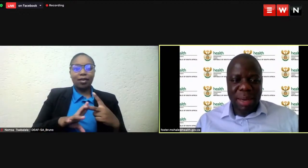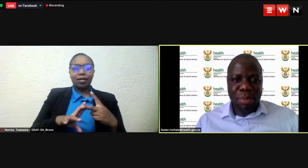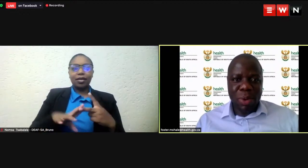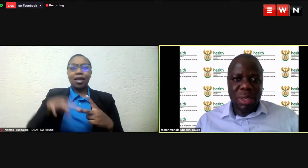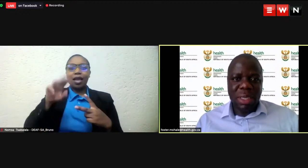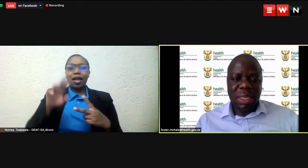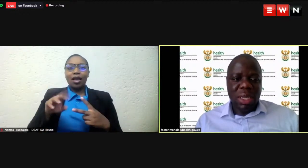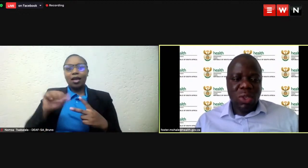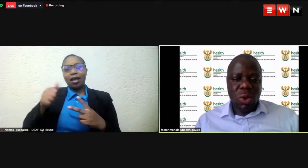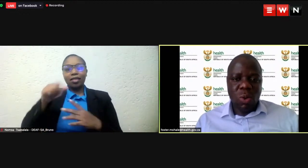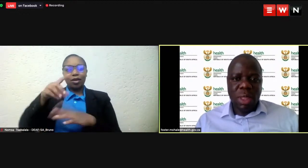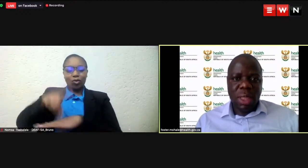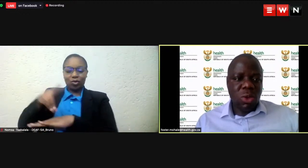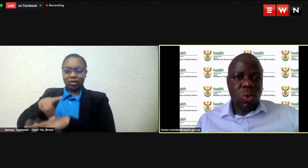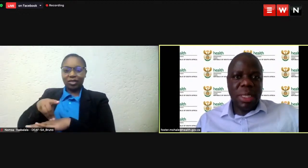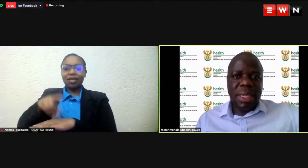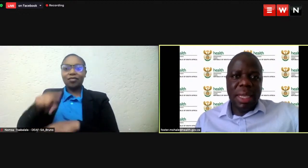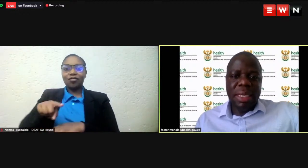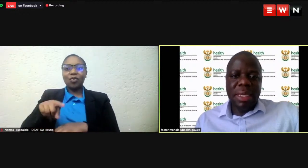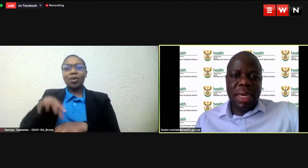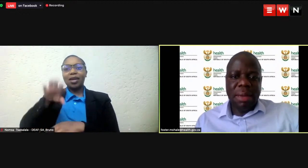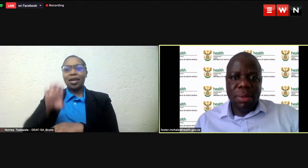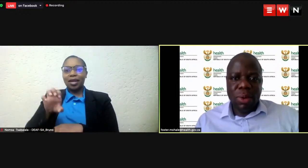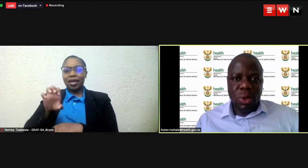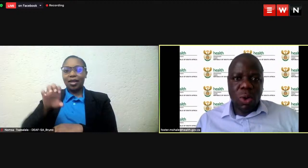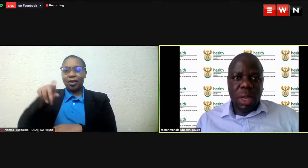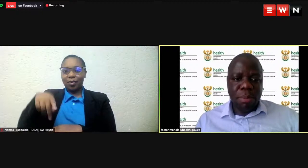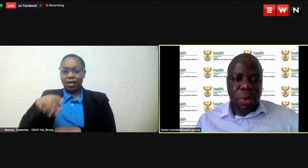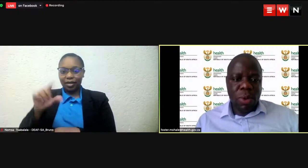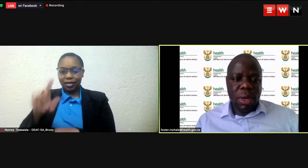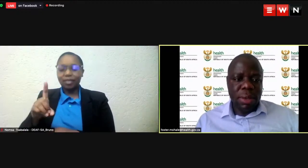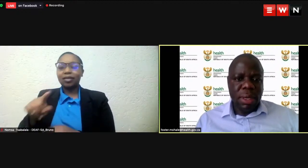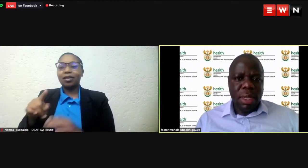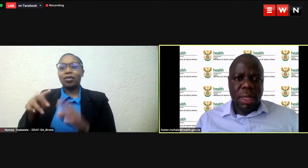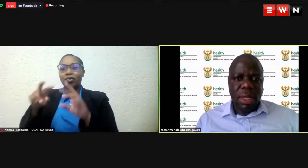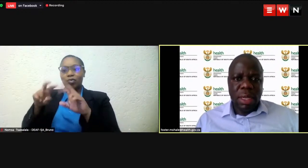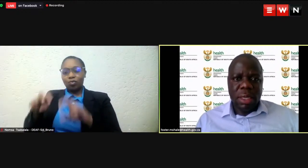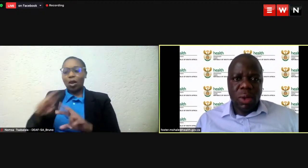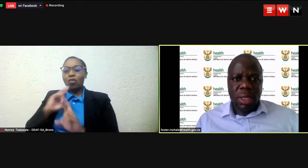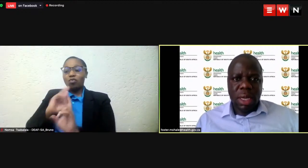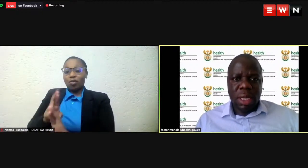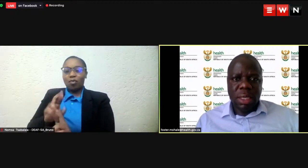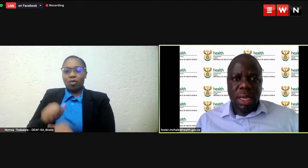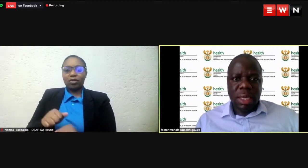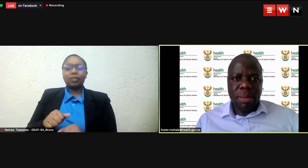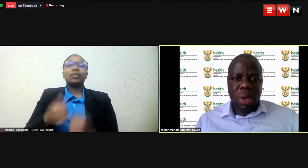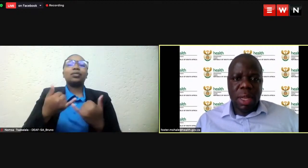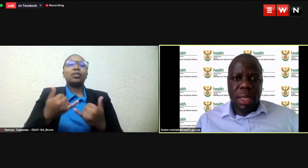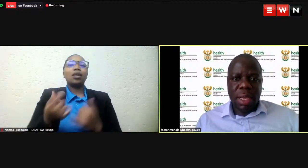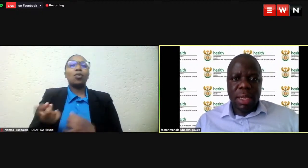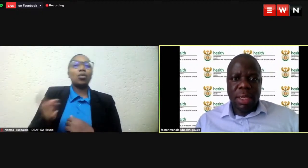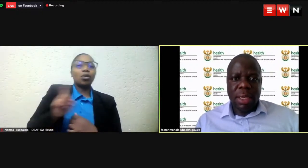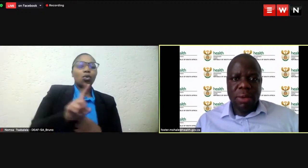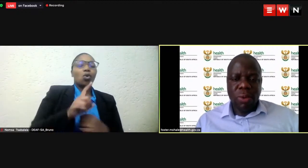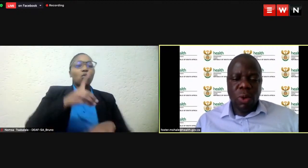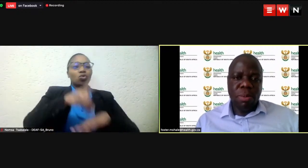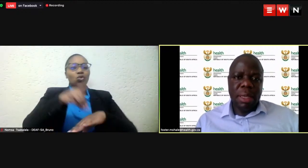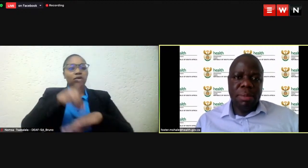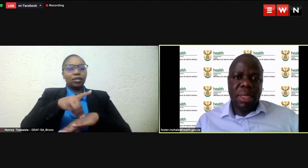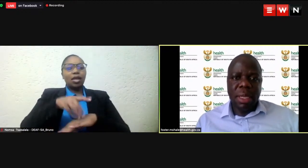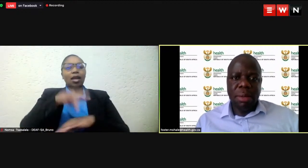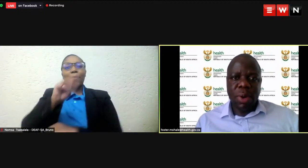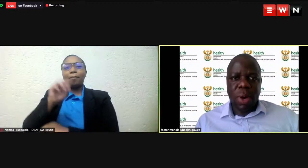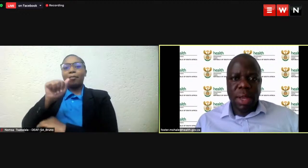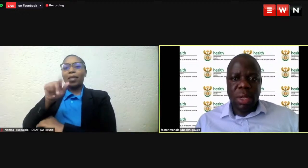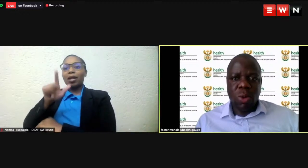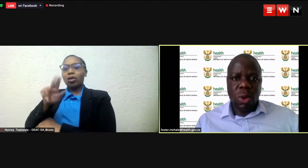epidemiological report. So without wasting any time, we're going to call upon Dr. Ntsakisi Maluleke and followed by